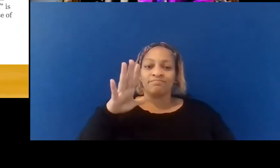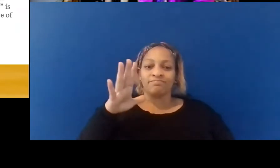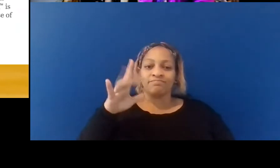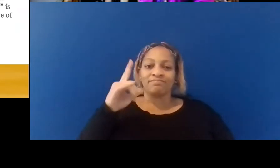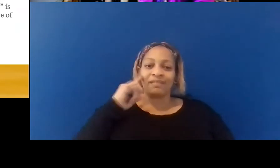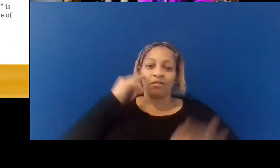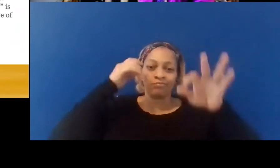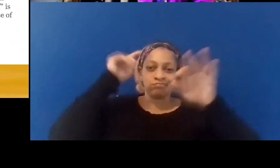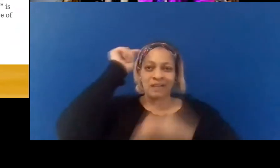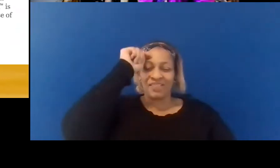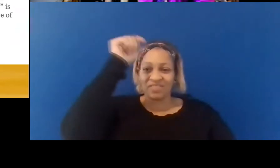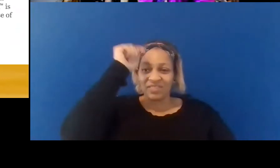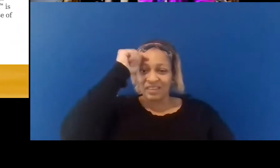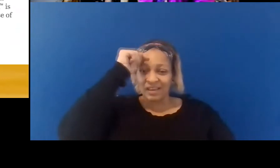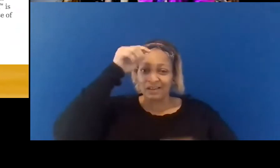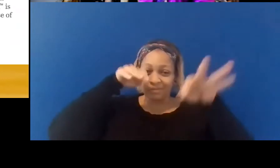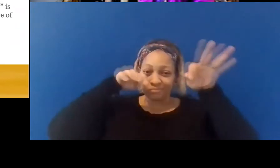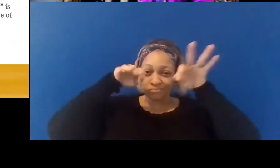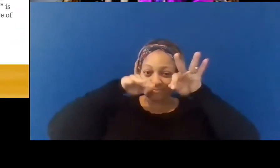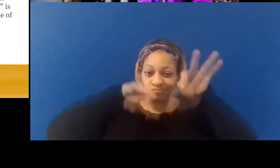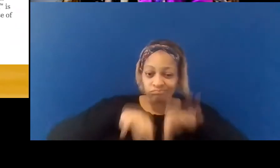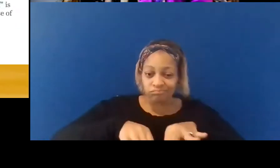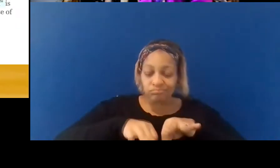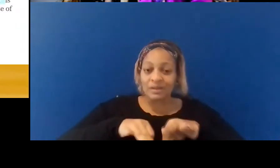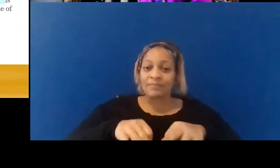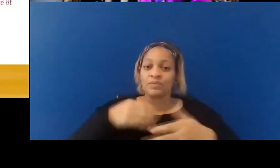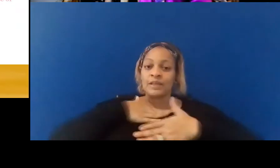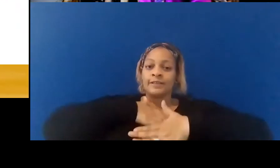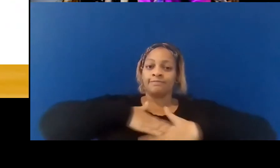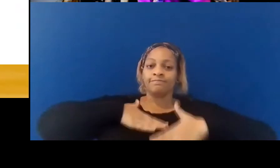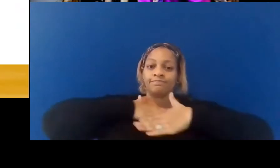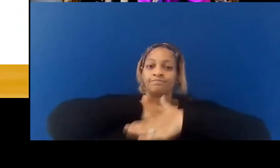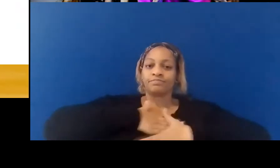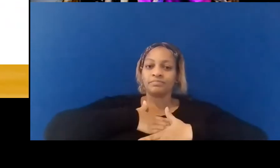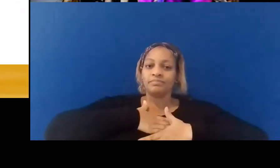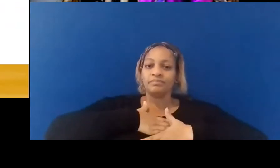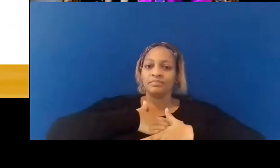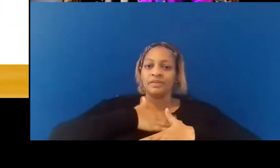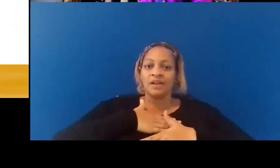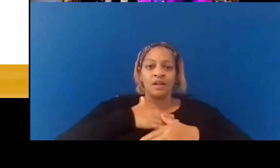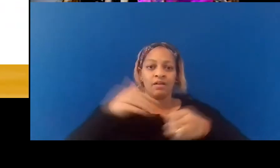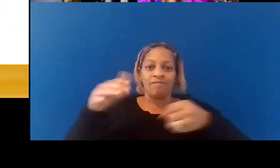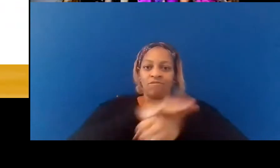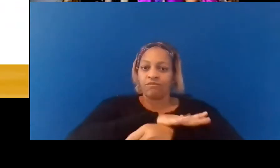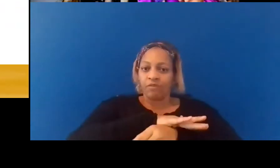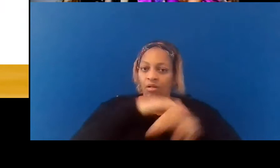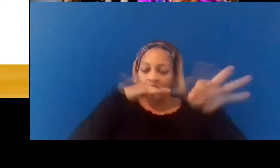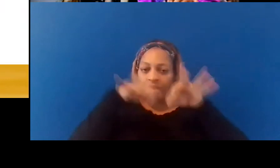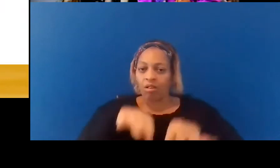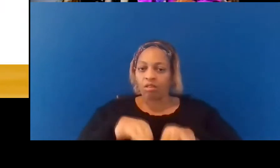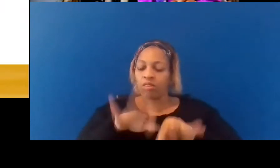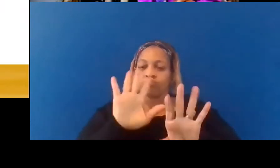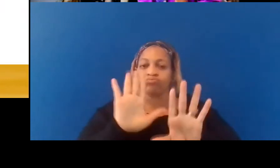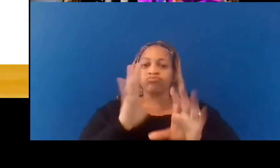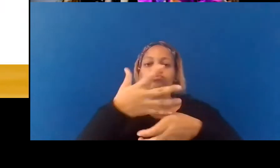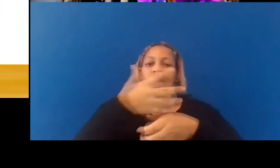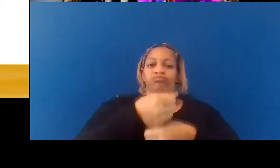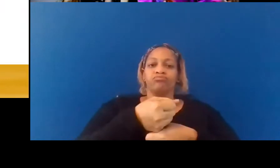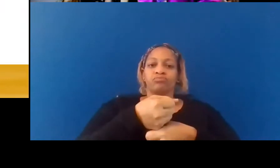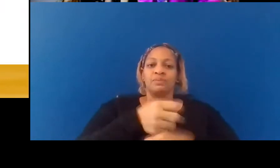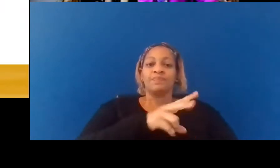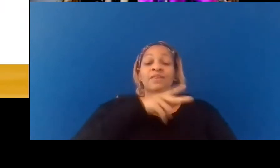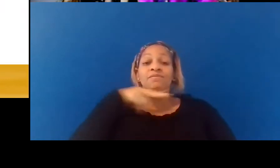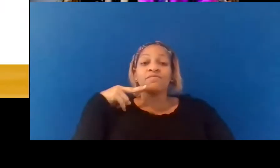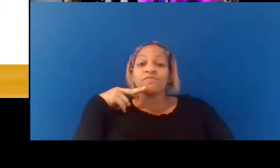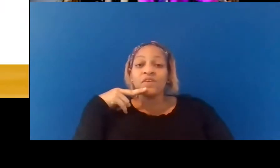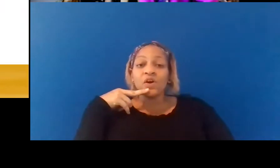go through all this. I want to highlight a couple of things. The etymology of appreciate as a verb, to esteem or